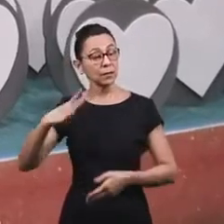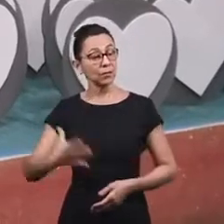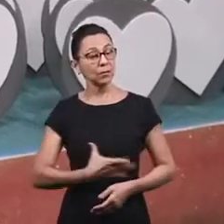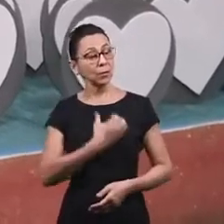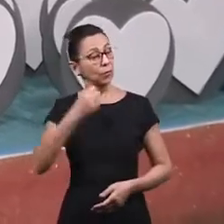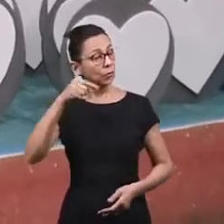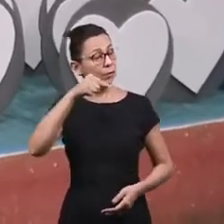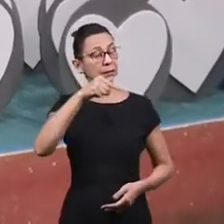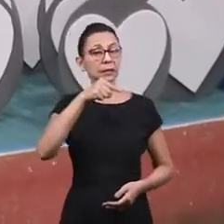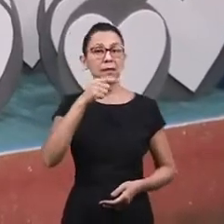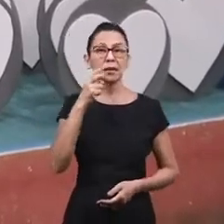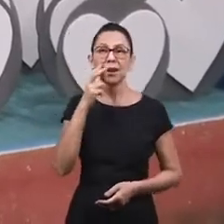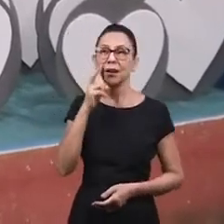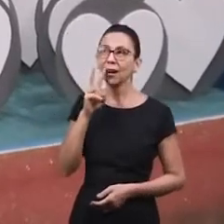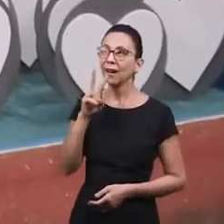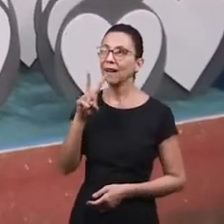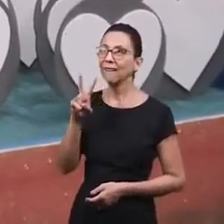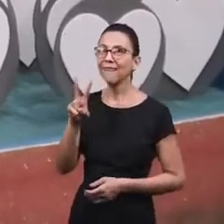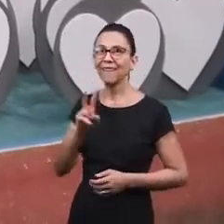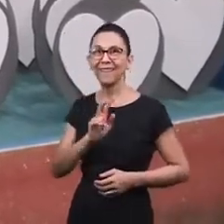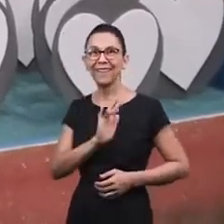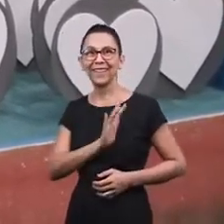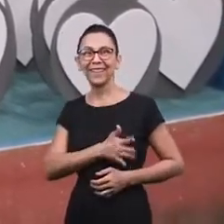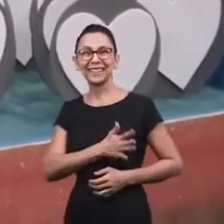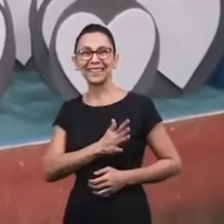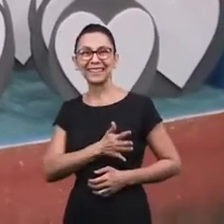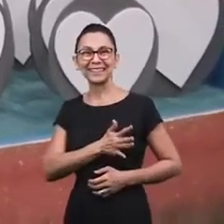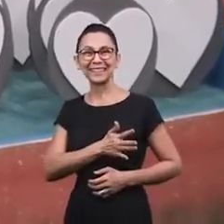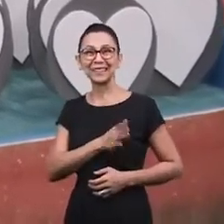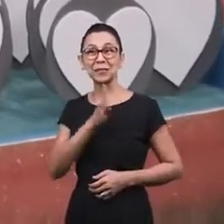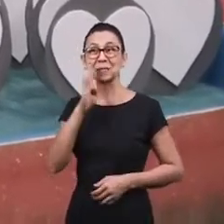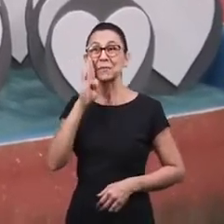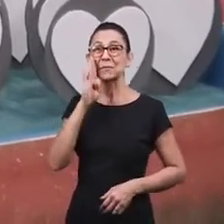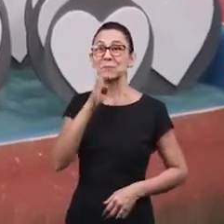A miracle happened. Look at the heart of Bartimaeus.